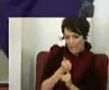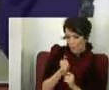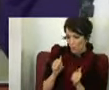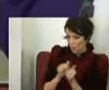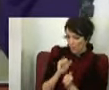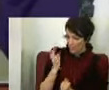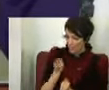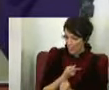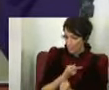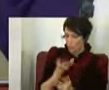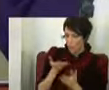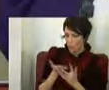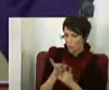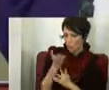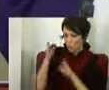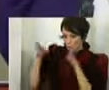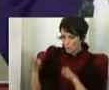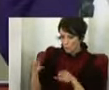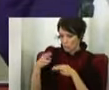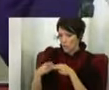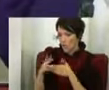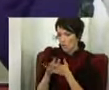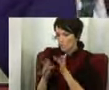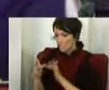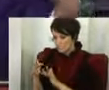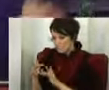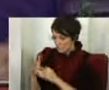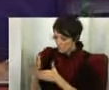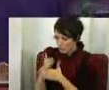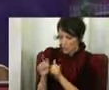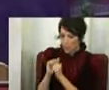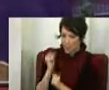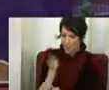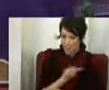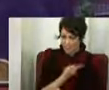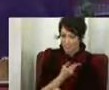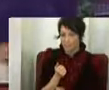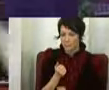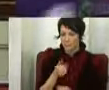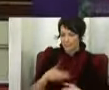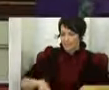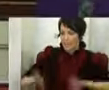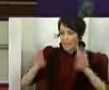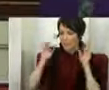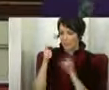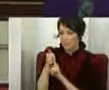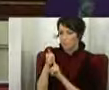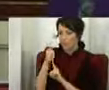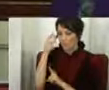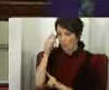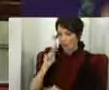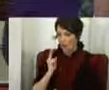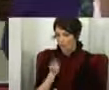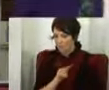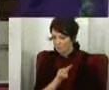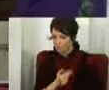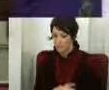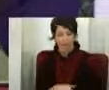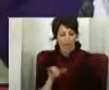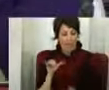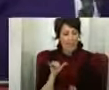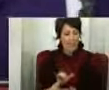in the person of Jesus, so he shared himself with us in loving us and giving himself for us. On